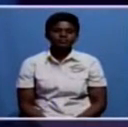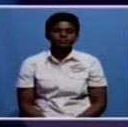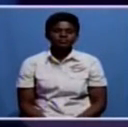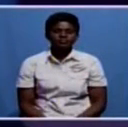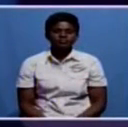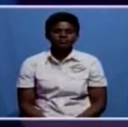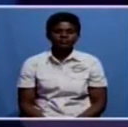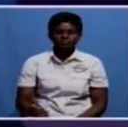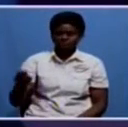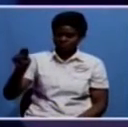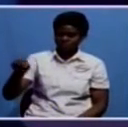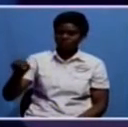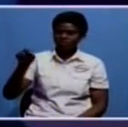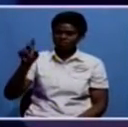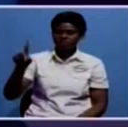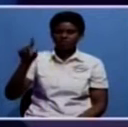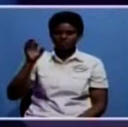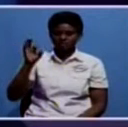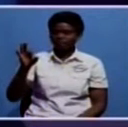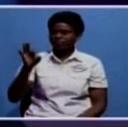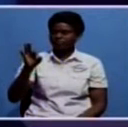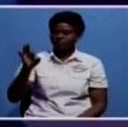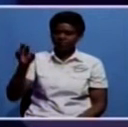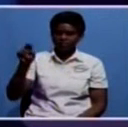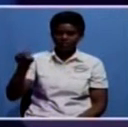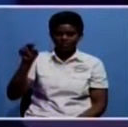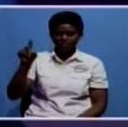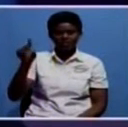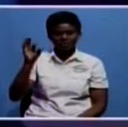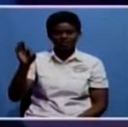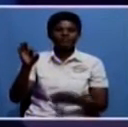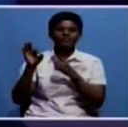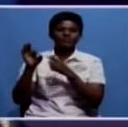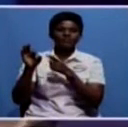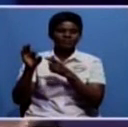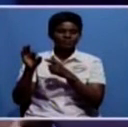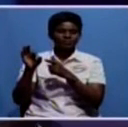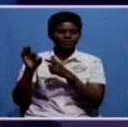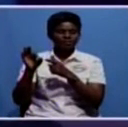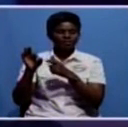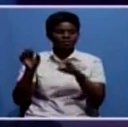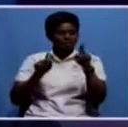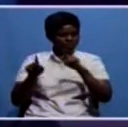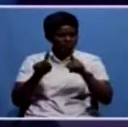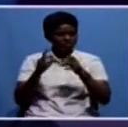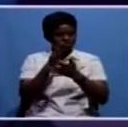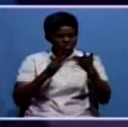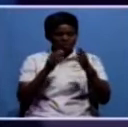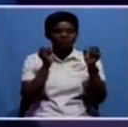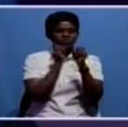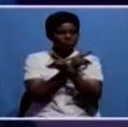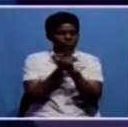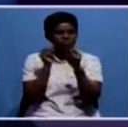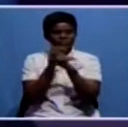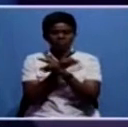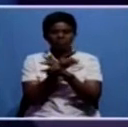look at NDF. The resolutions there, Ian, have really been condemned. And there's been an uproar on some of the resolutions that really